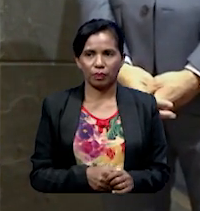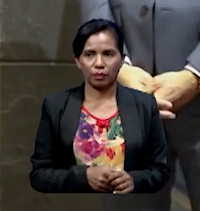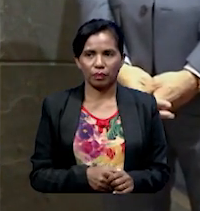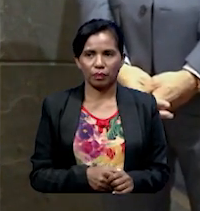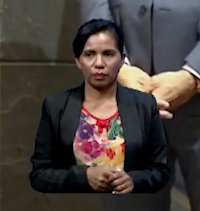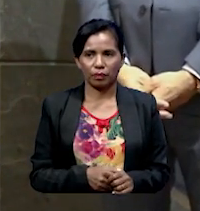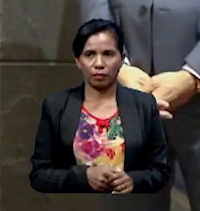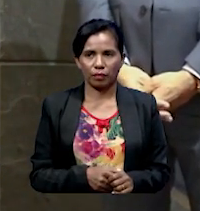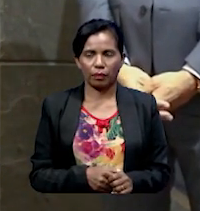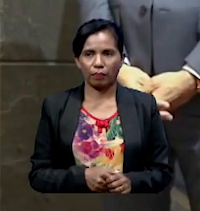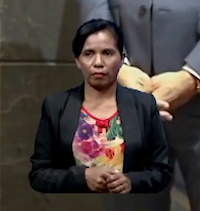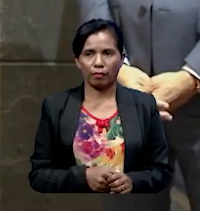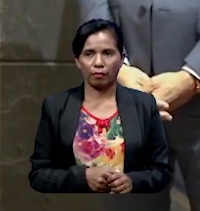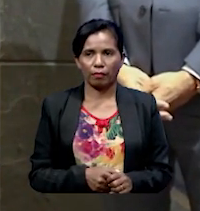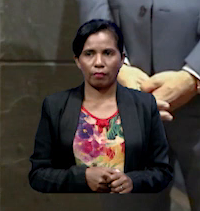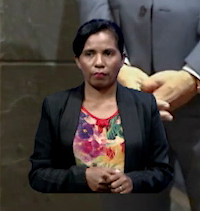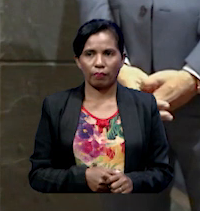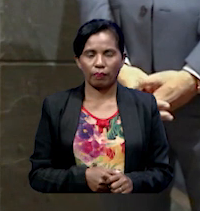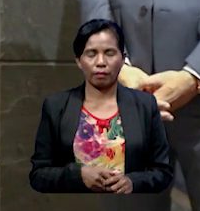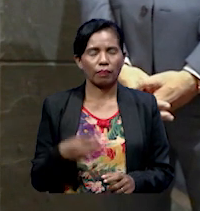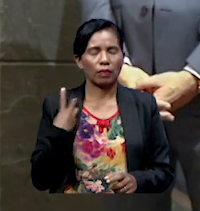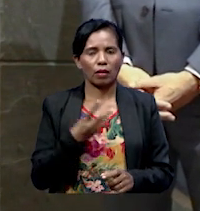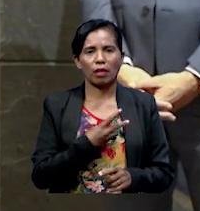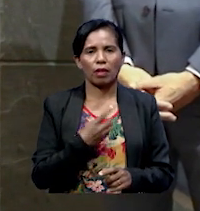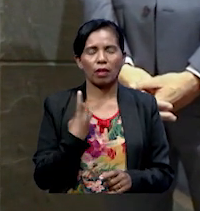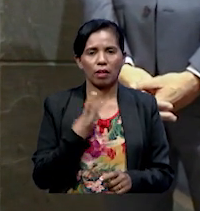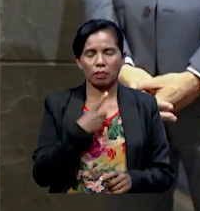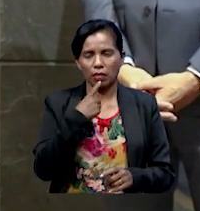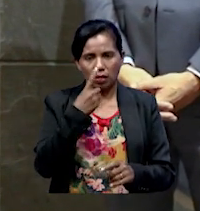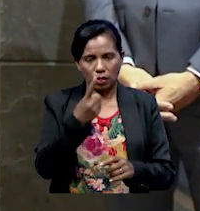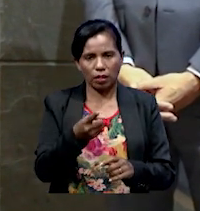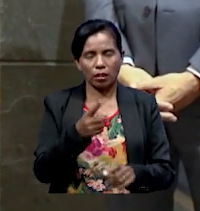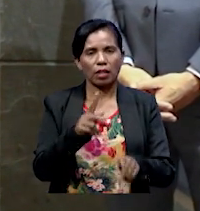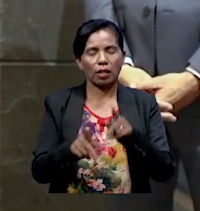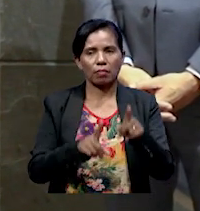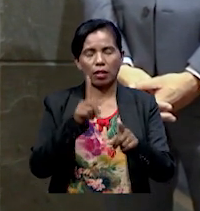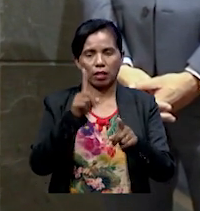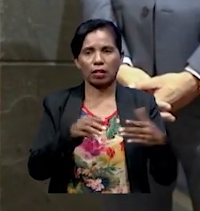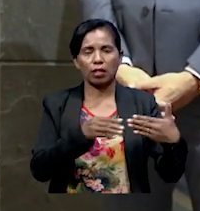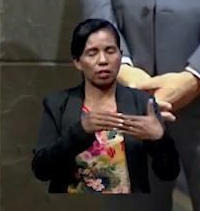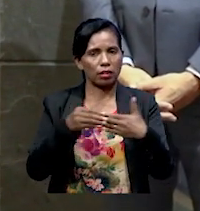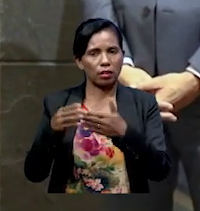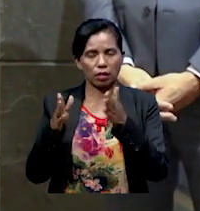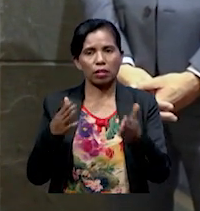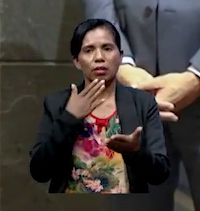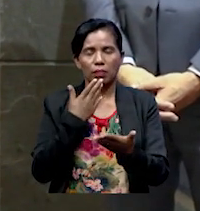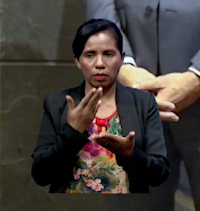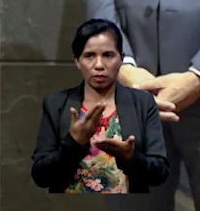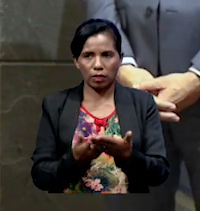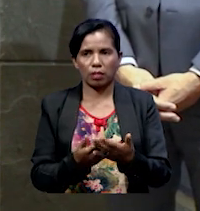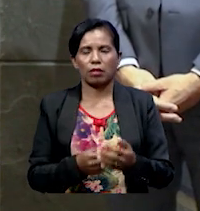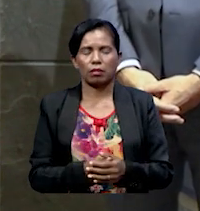And we thank each and every one of you for being with us in this